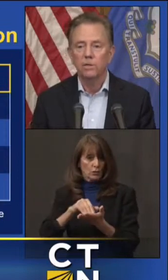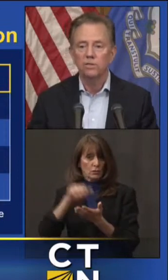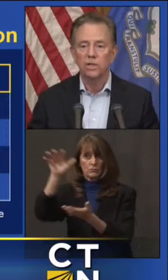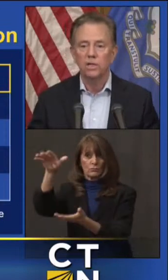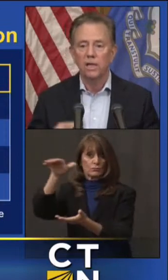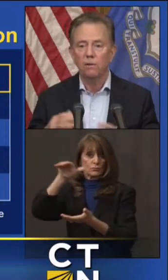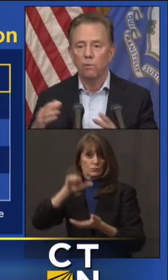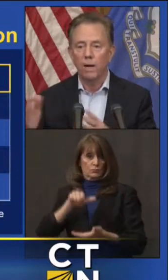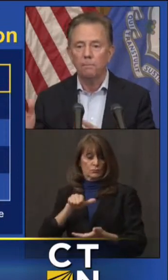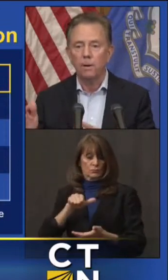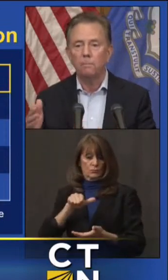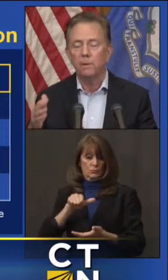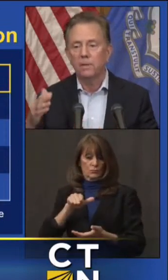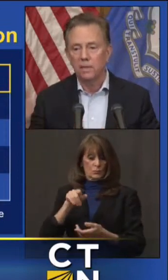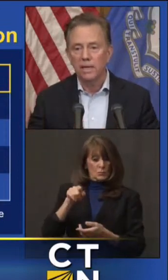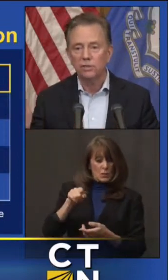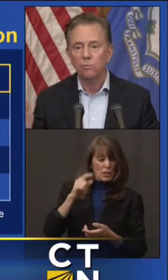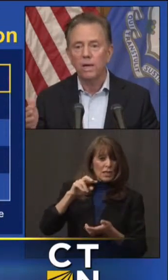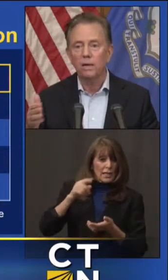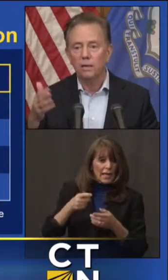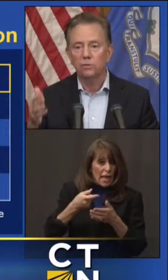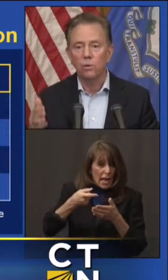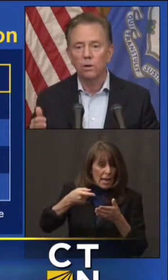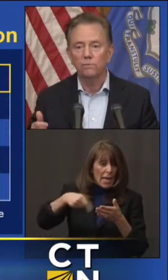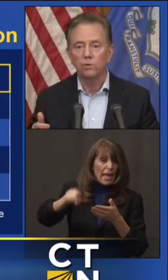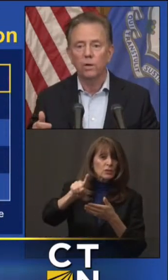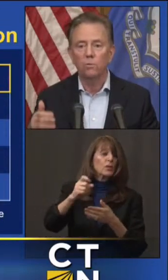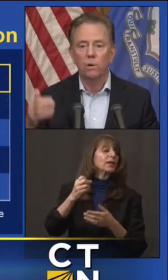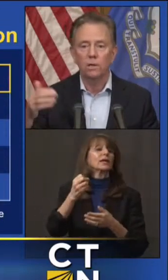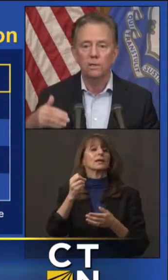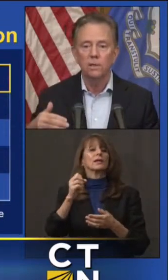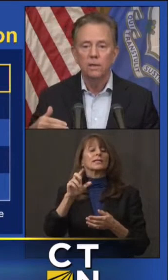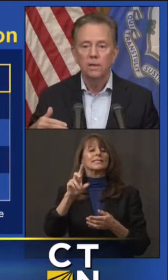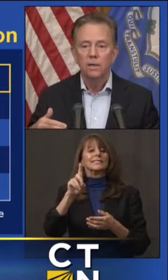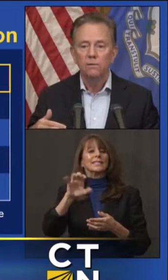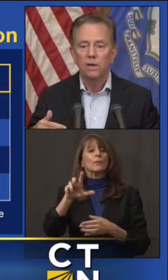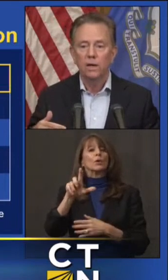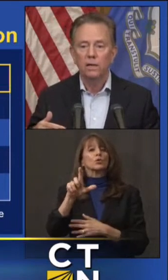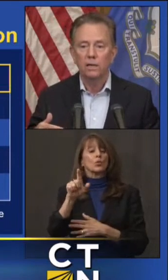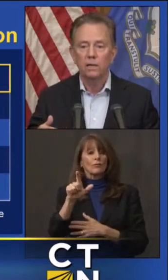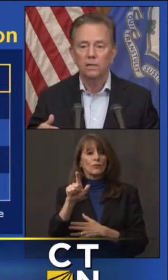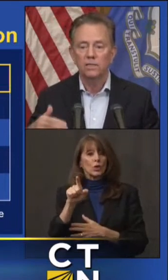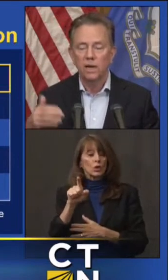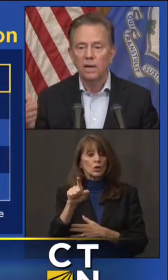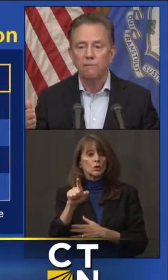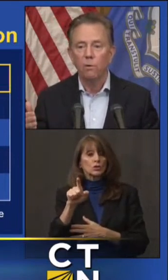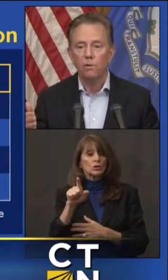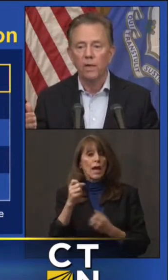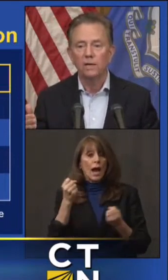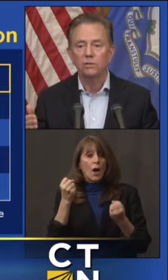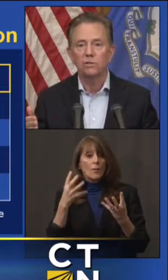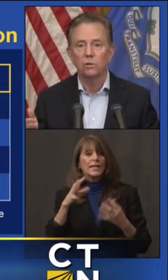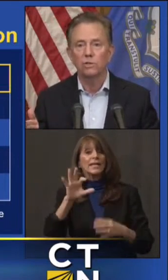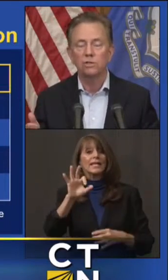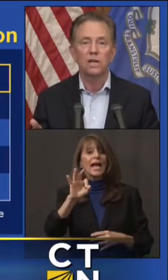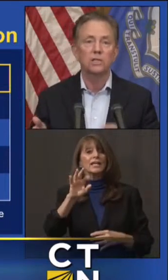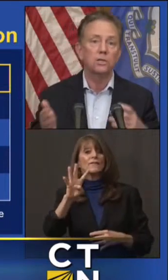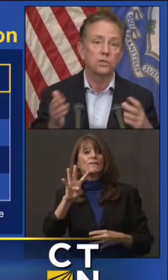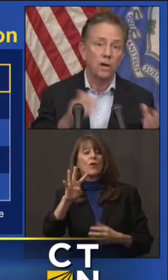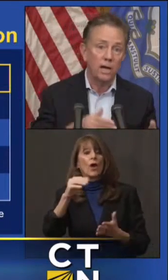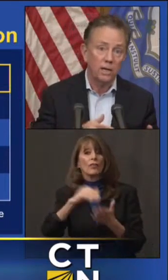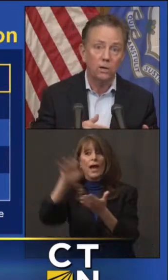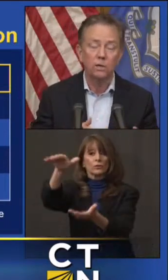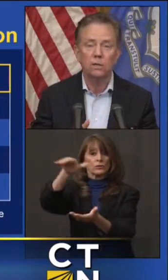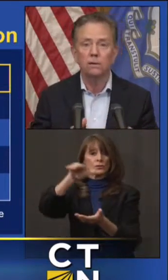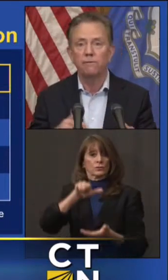you can see they ramp up in the next week, 12/21. You've got 94,000 doses. That's because